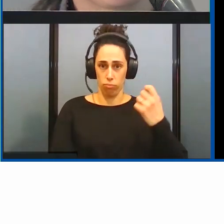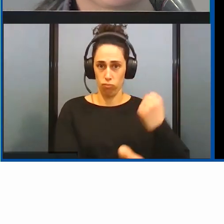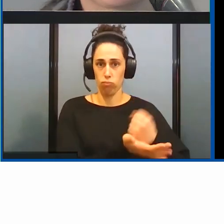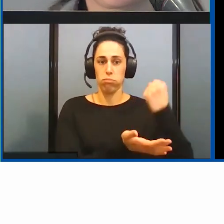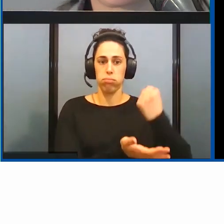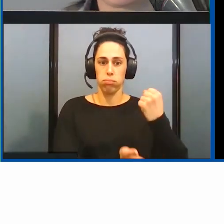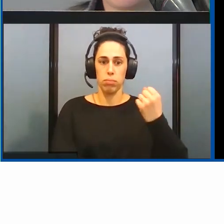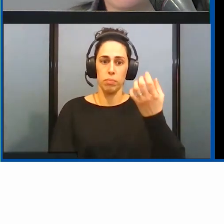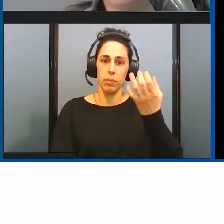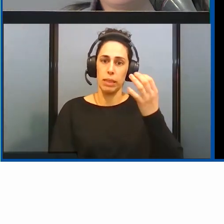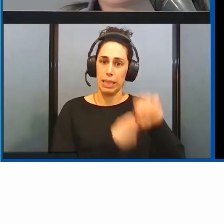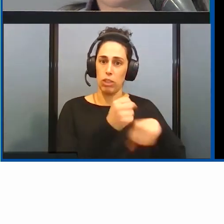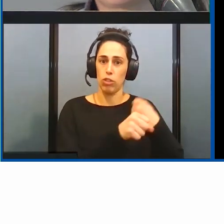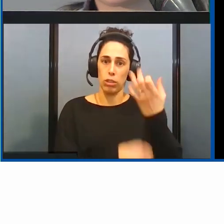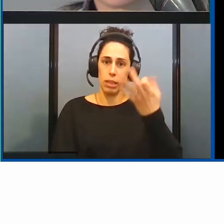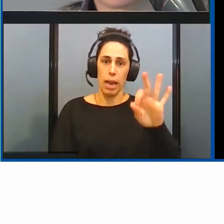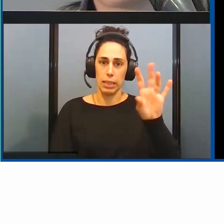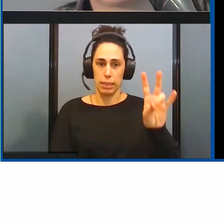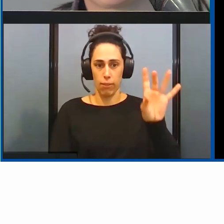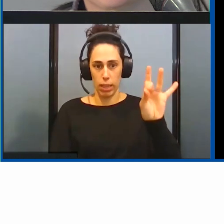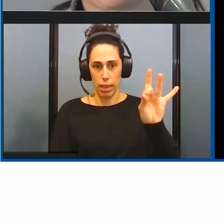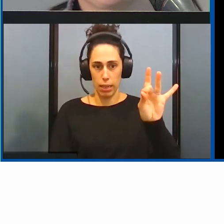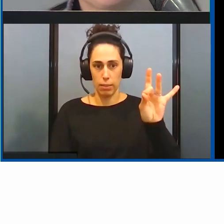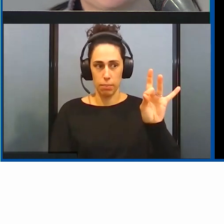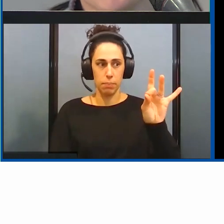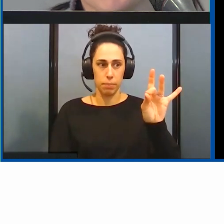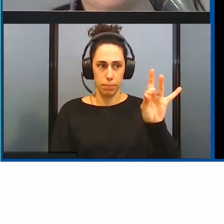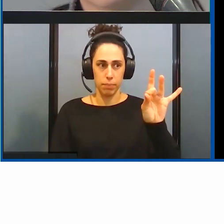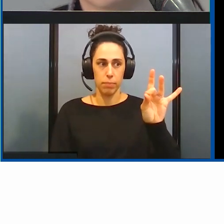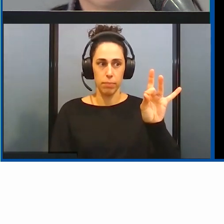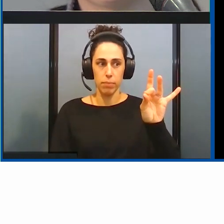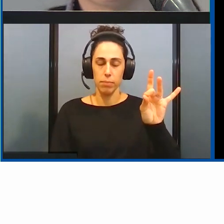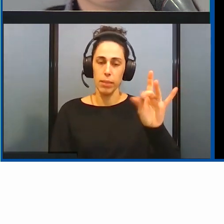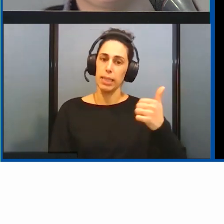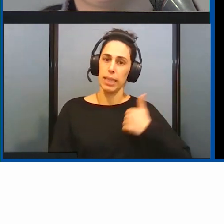Foundation for Children, Youth, and the Law. So imagine saying that when you answer the phone.